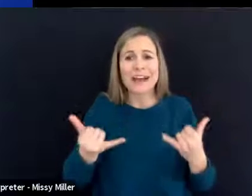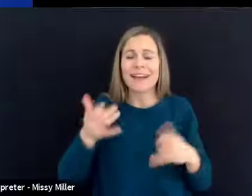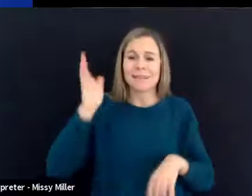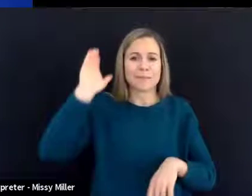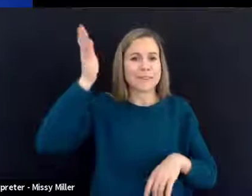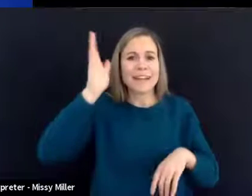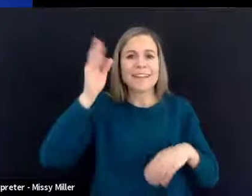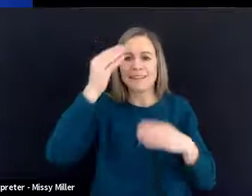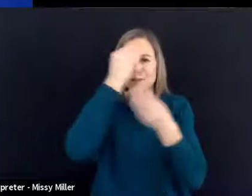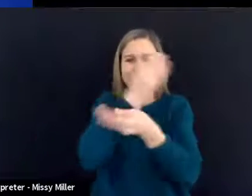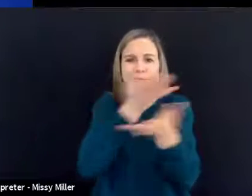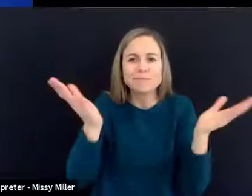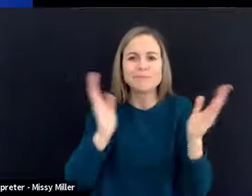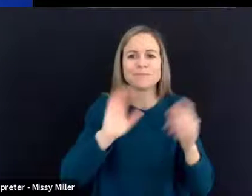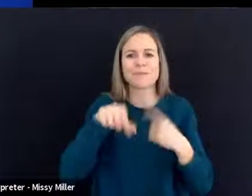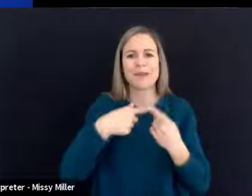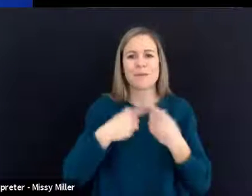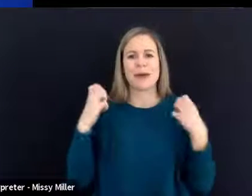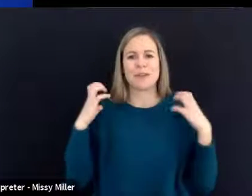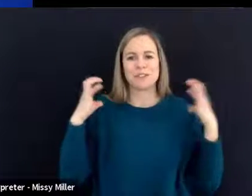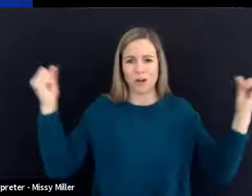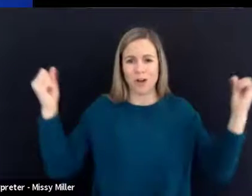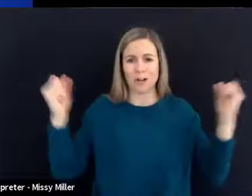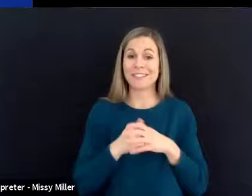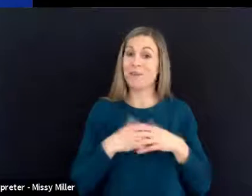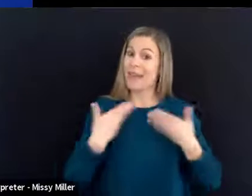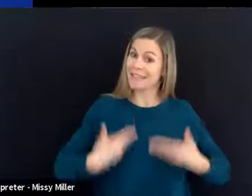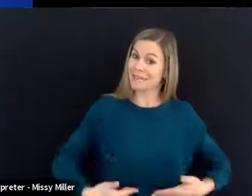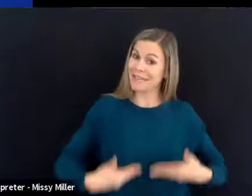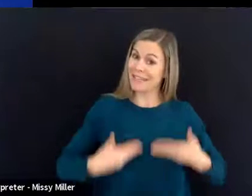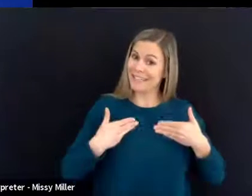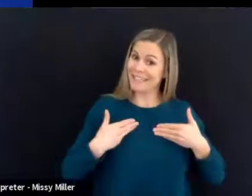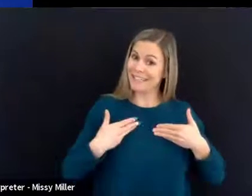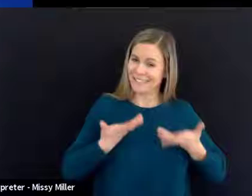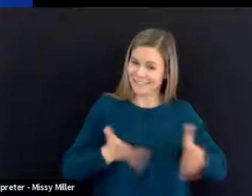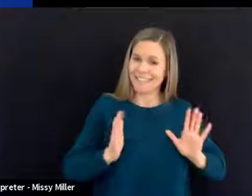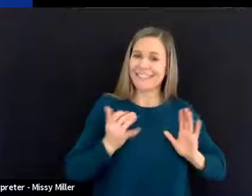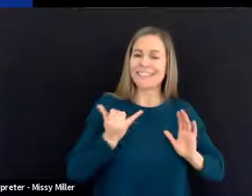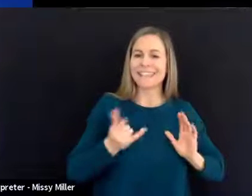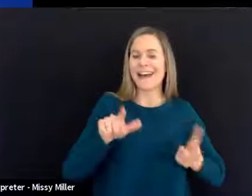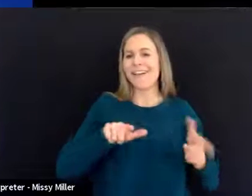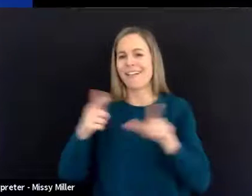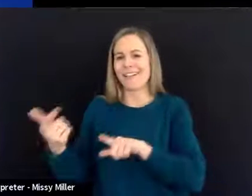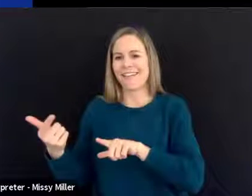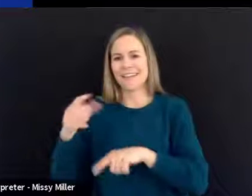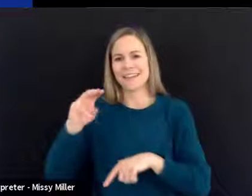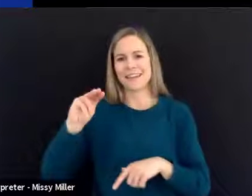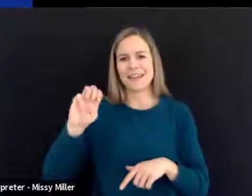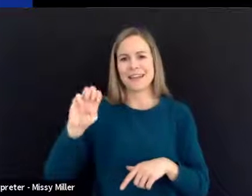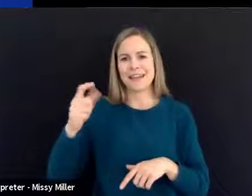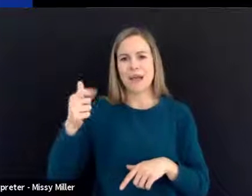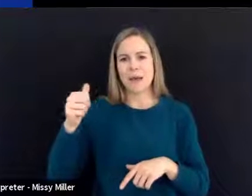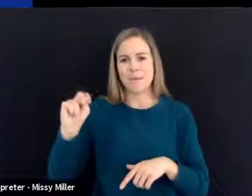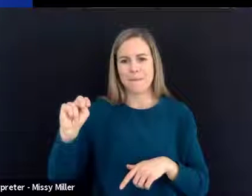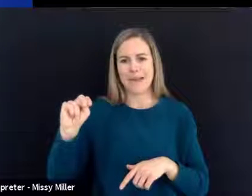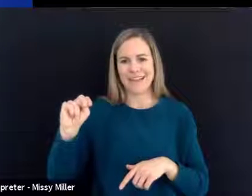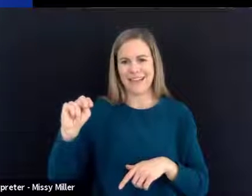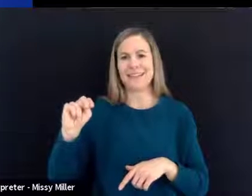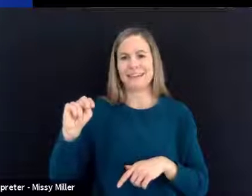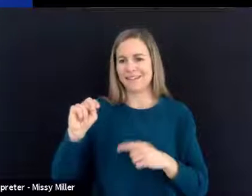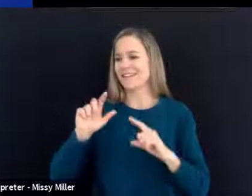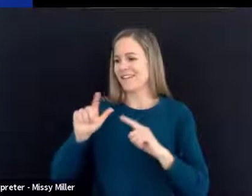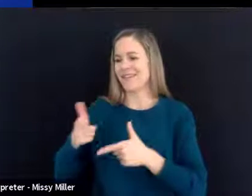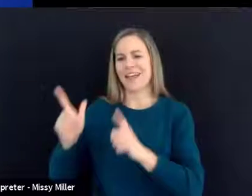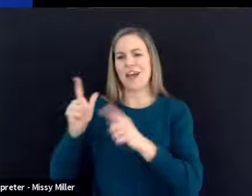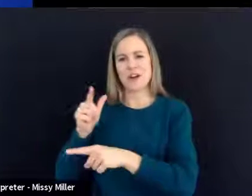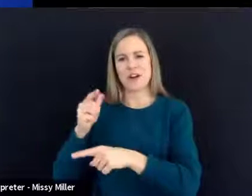about CHARGE. So that's it about me. I'm going to turn it over to dear Megan and allow her to introduce herself and